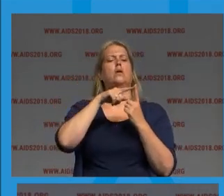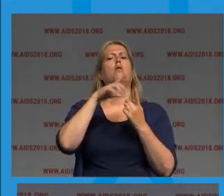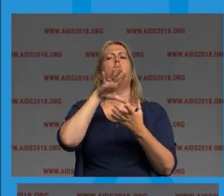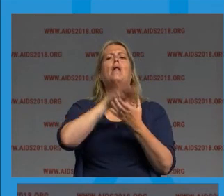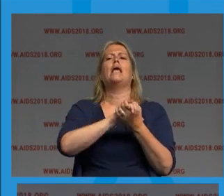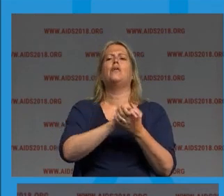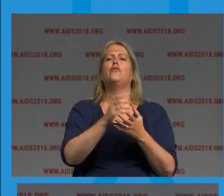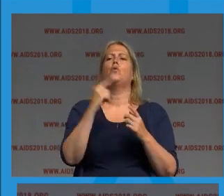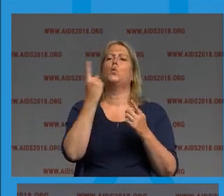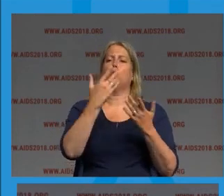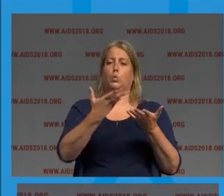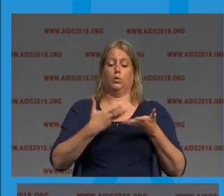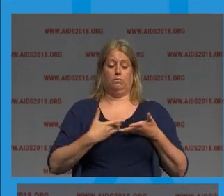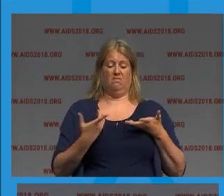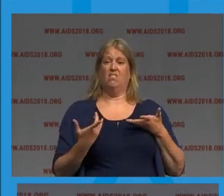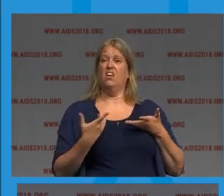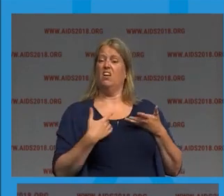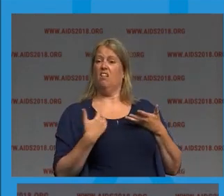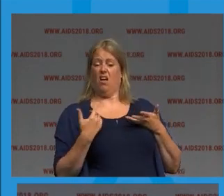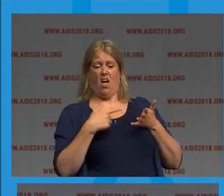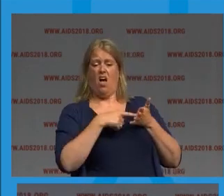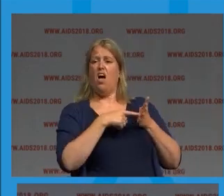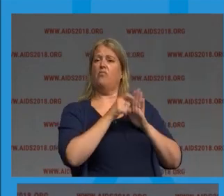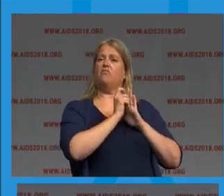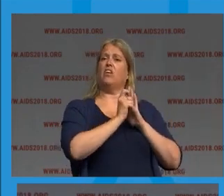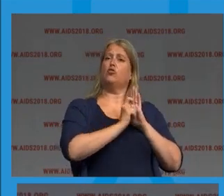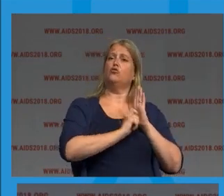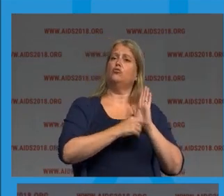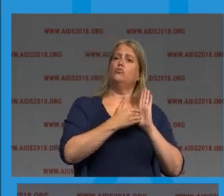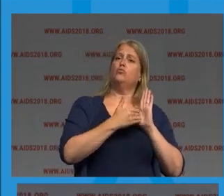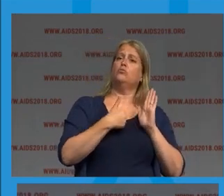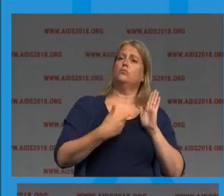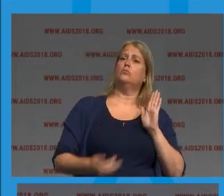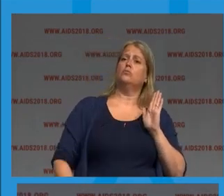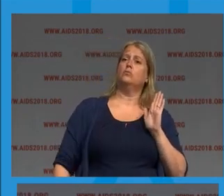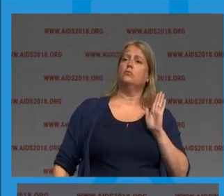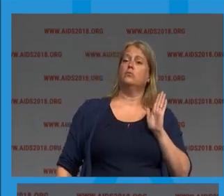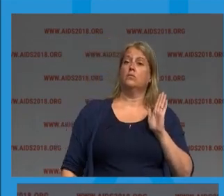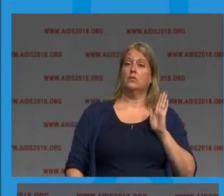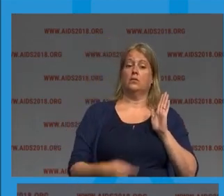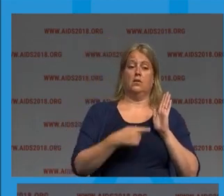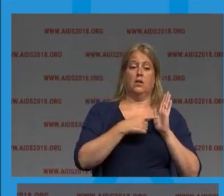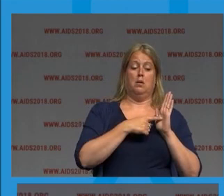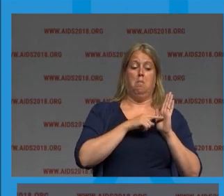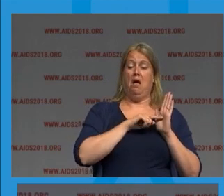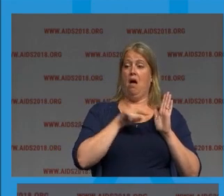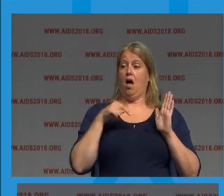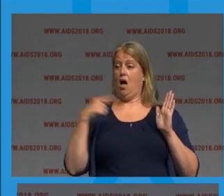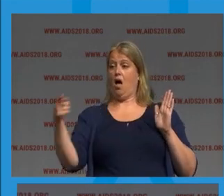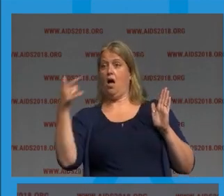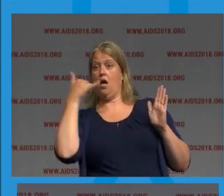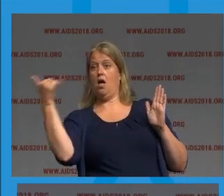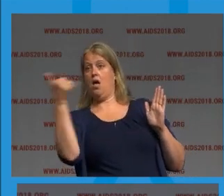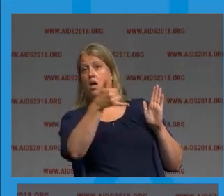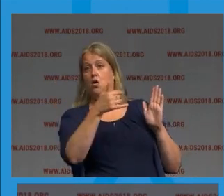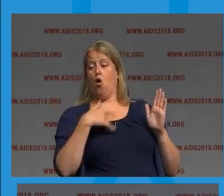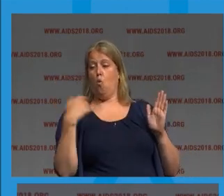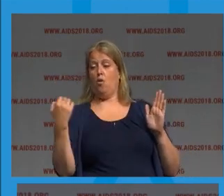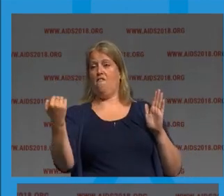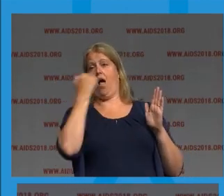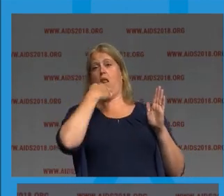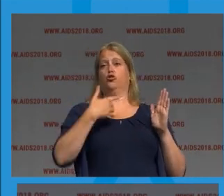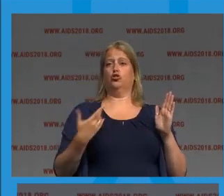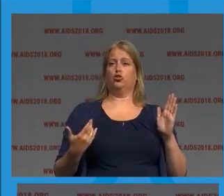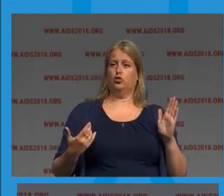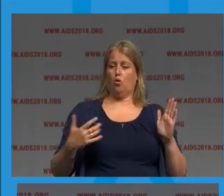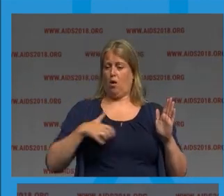has a record or a felony record already, and yet you're not the person that initiated the violence or